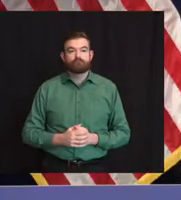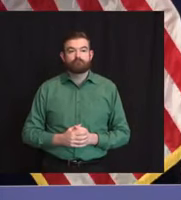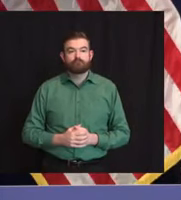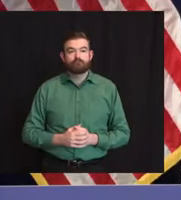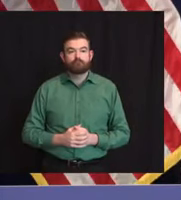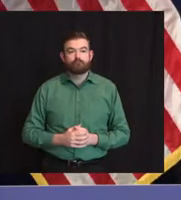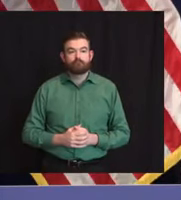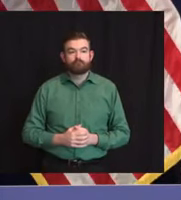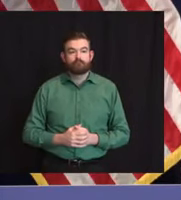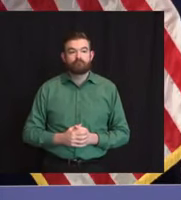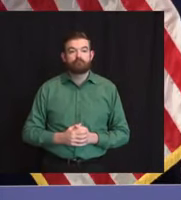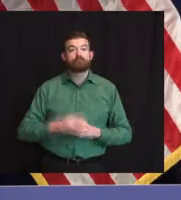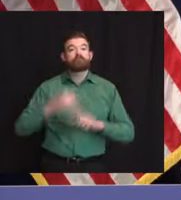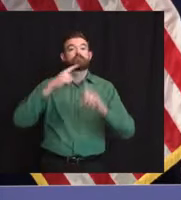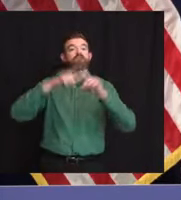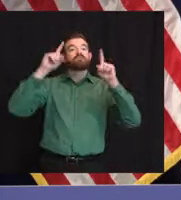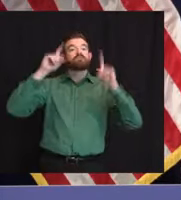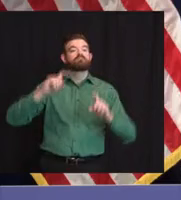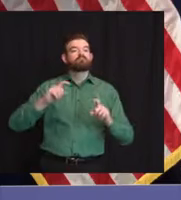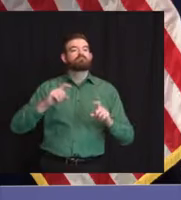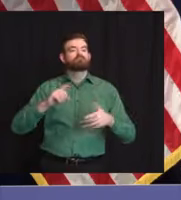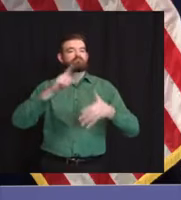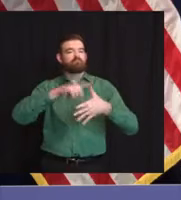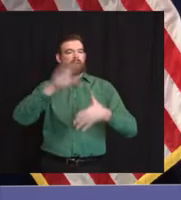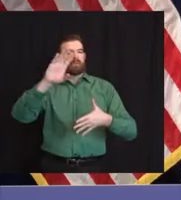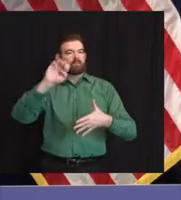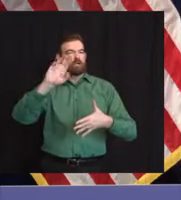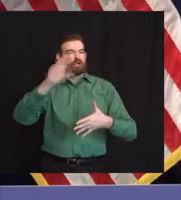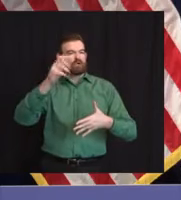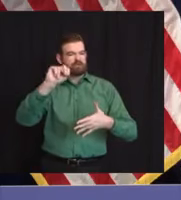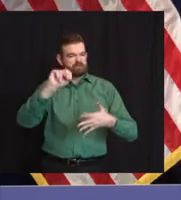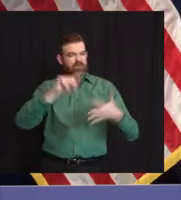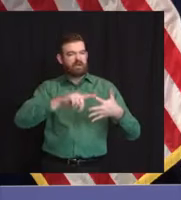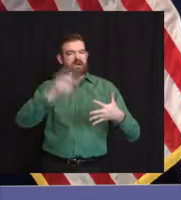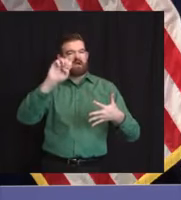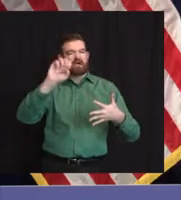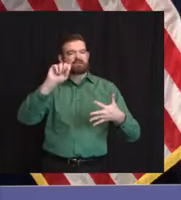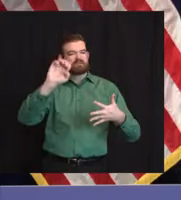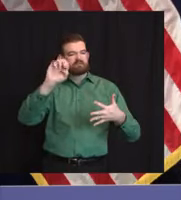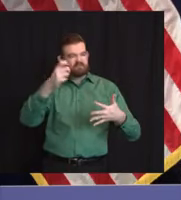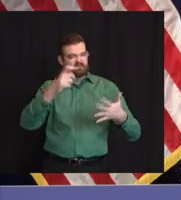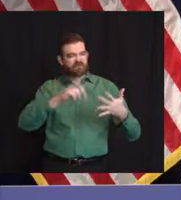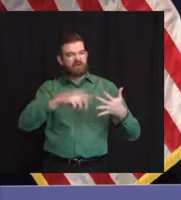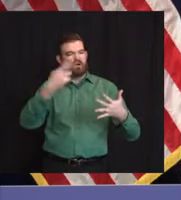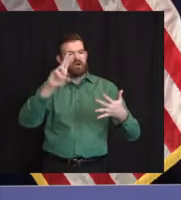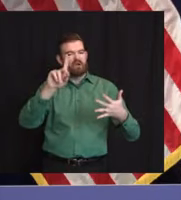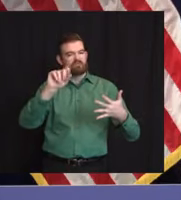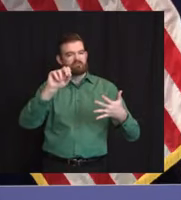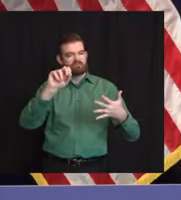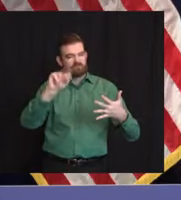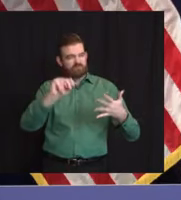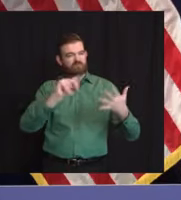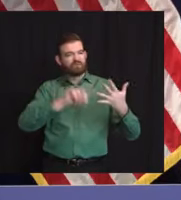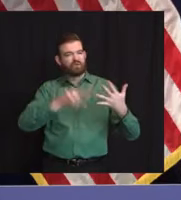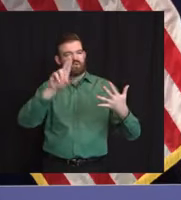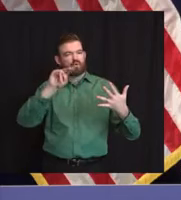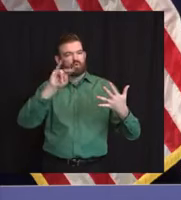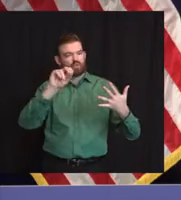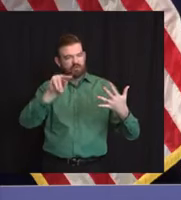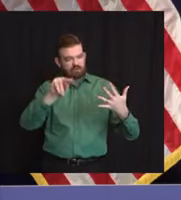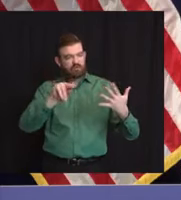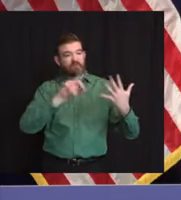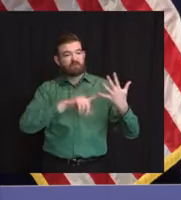same group. Bergen followed by Essex, Hudson, Union, Passaic, and Middlesex. Those continue to be